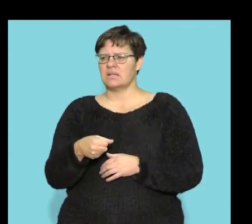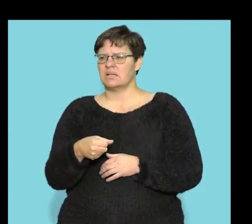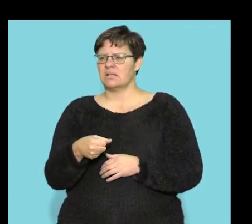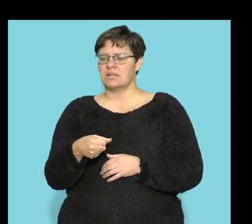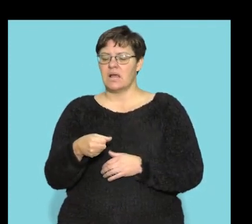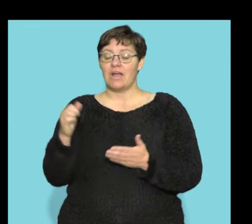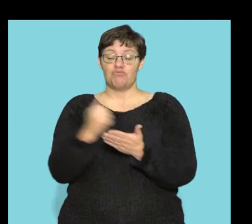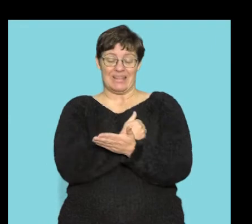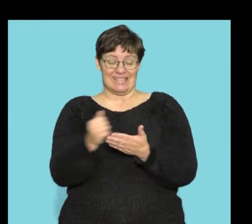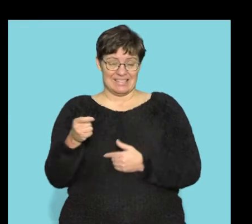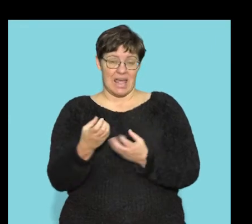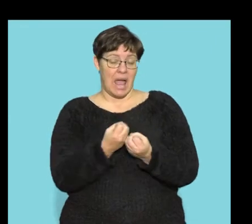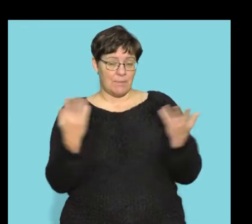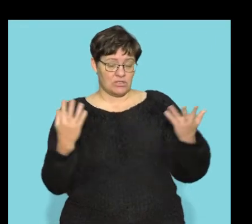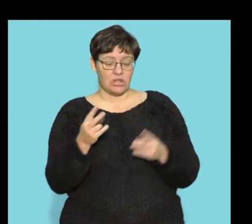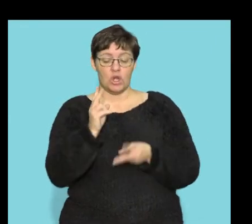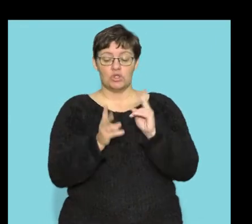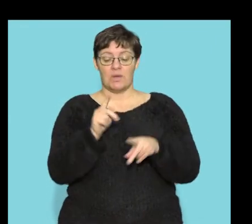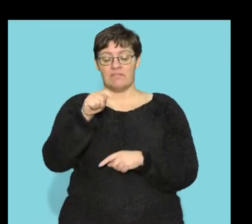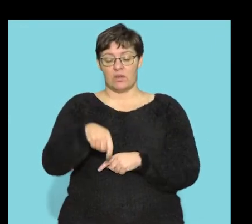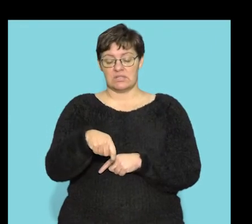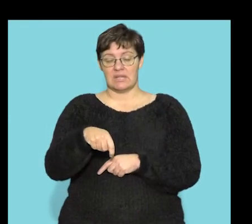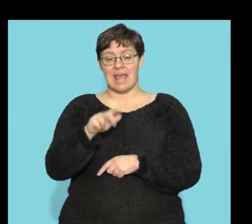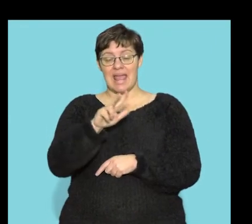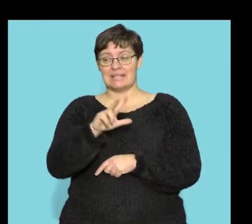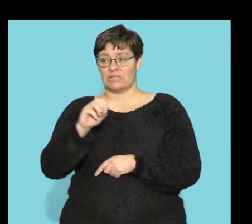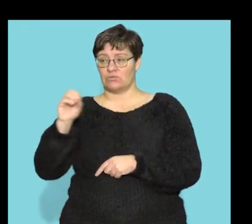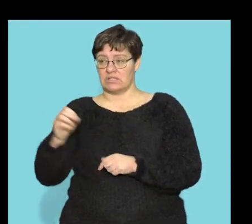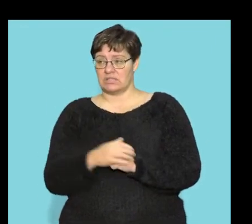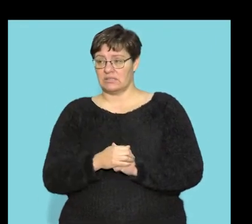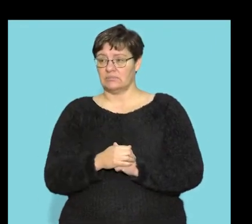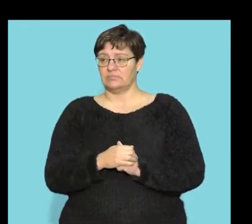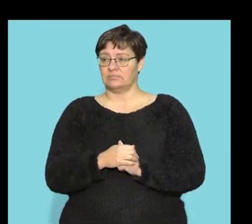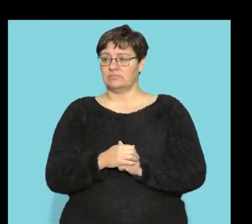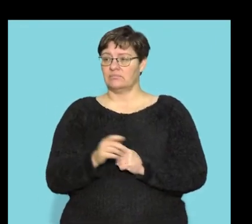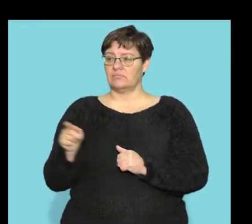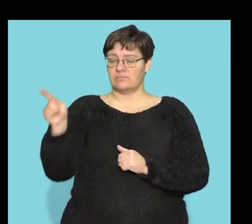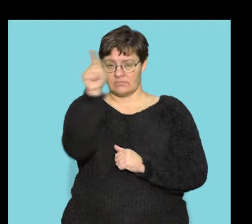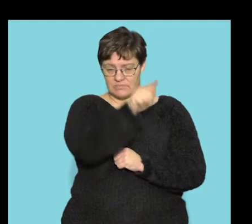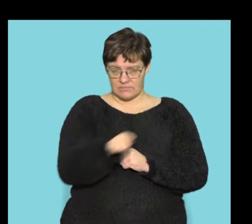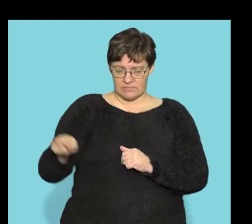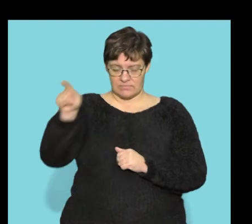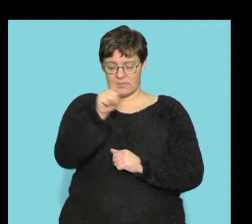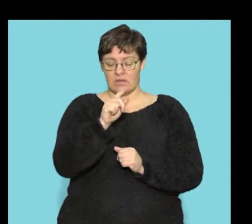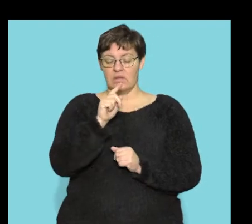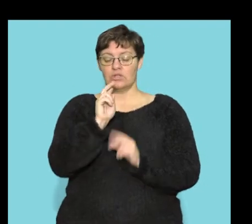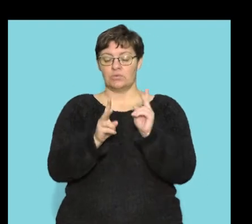credit was 12,800. So therefore, watch my calculation. There's my